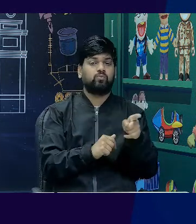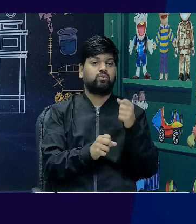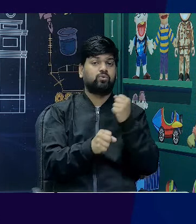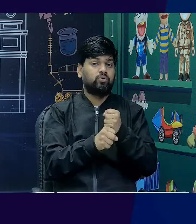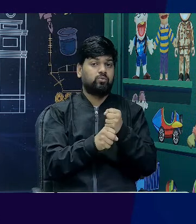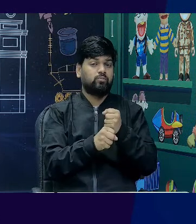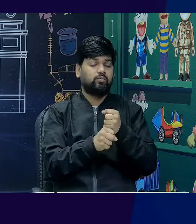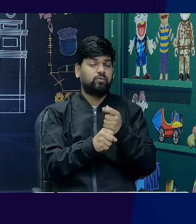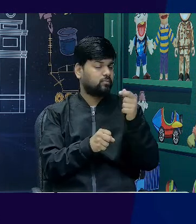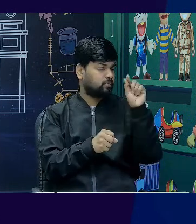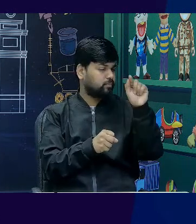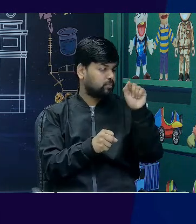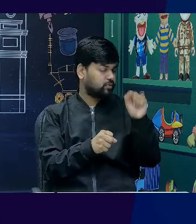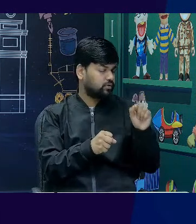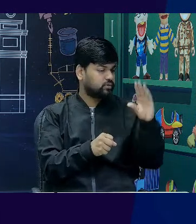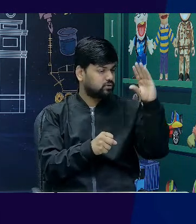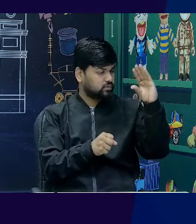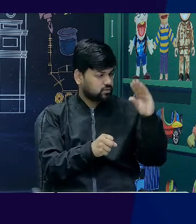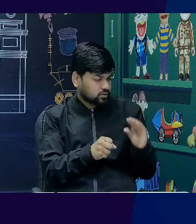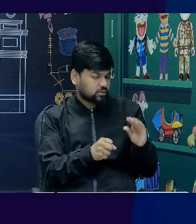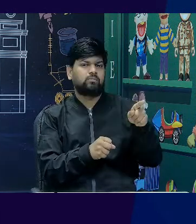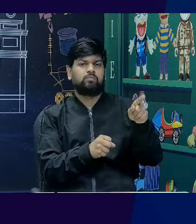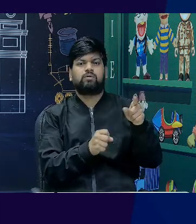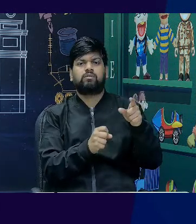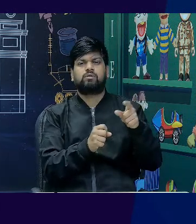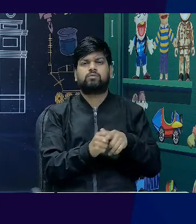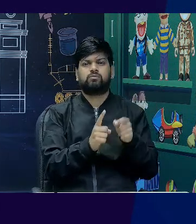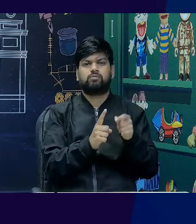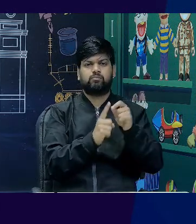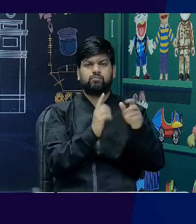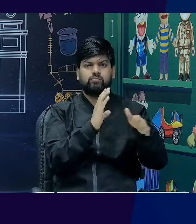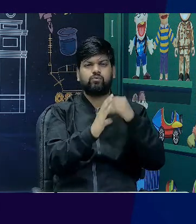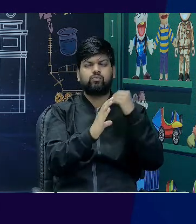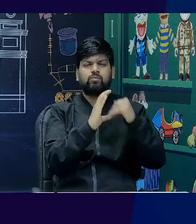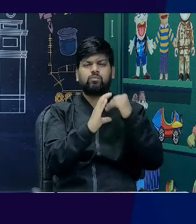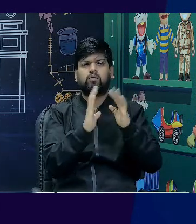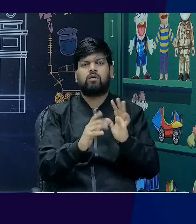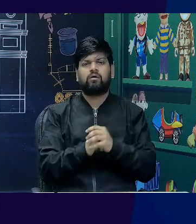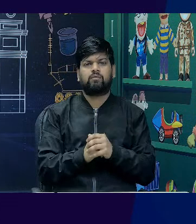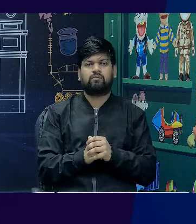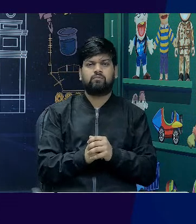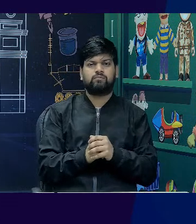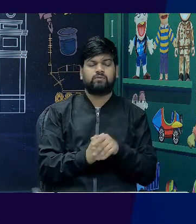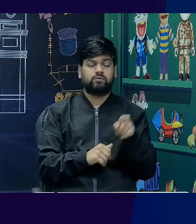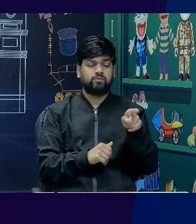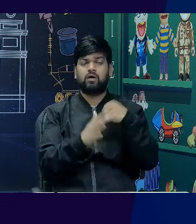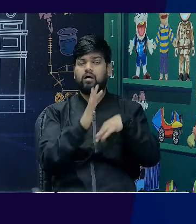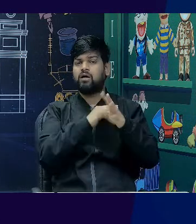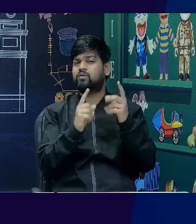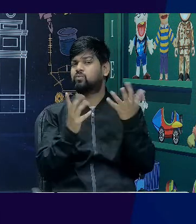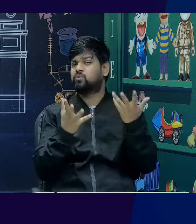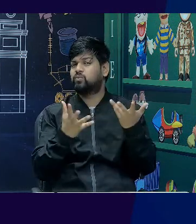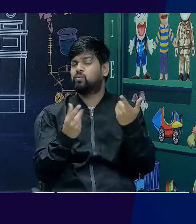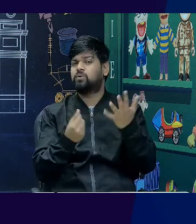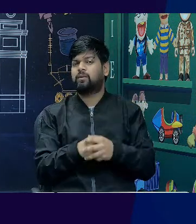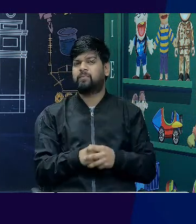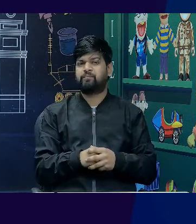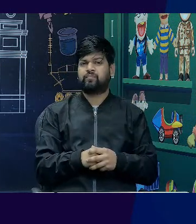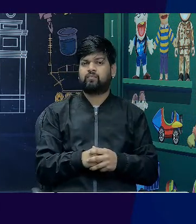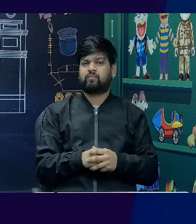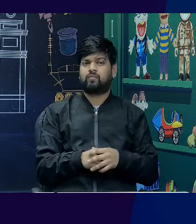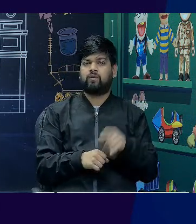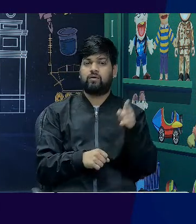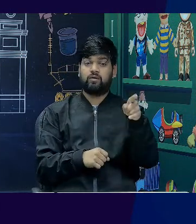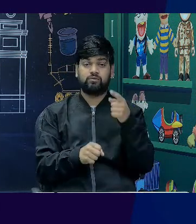is reducing regional disparities. That means it provides people with subsidies to equalize the resources amongst